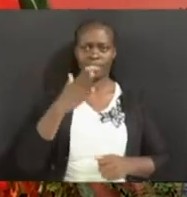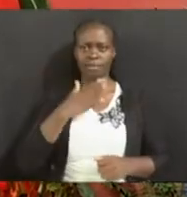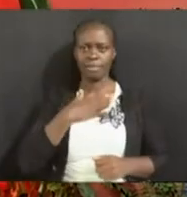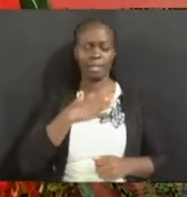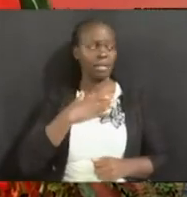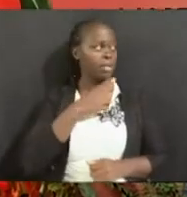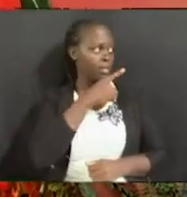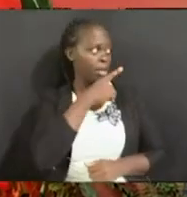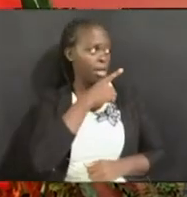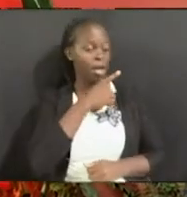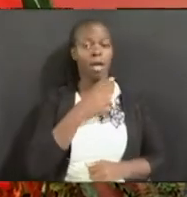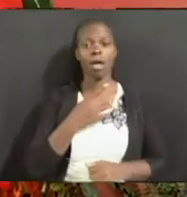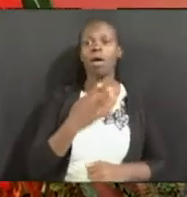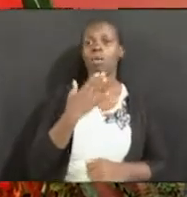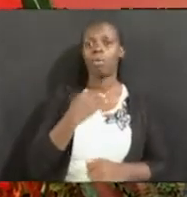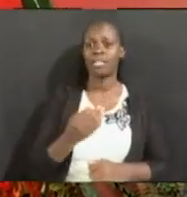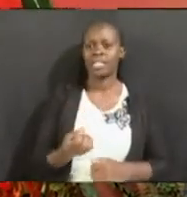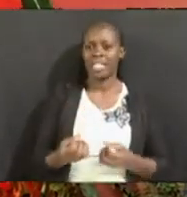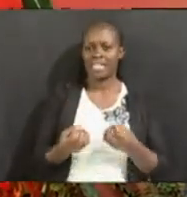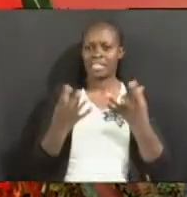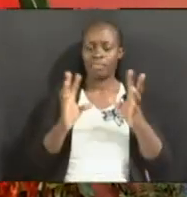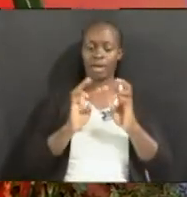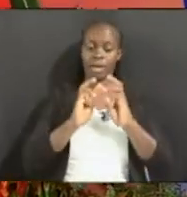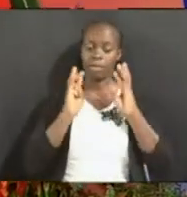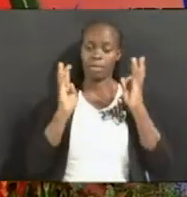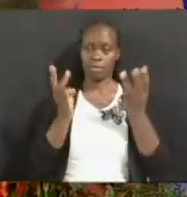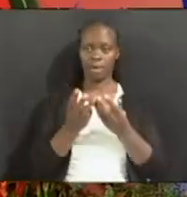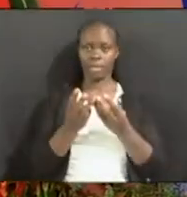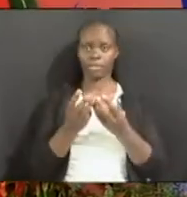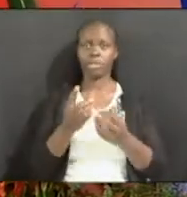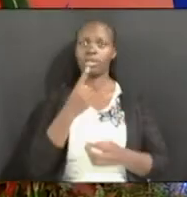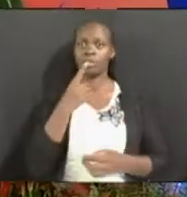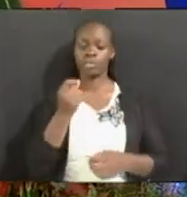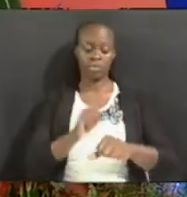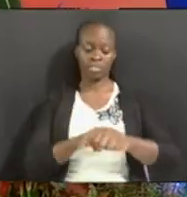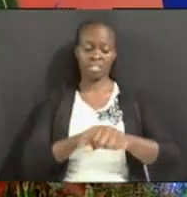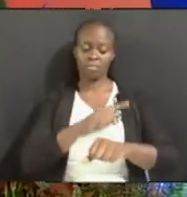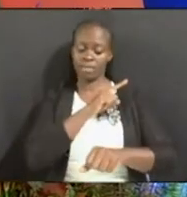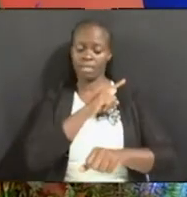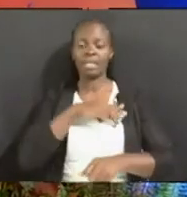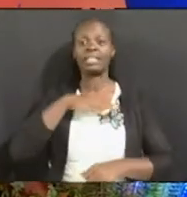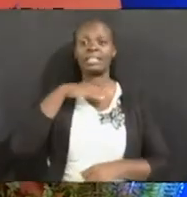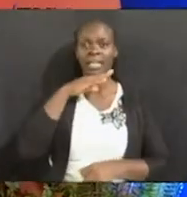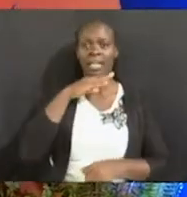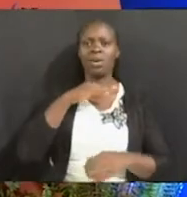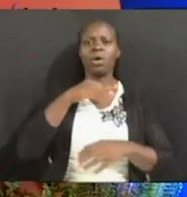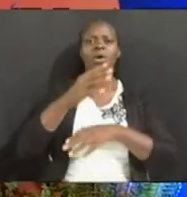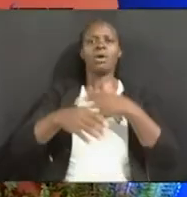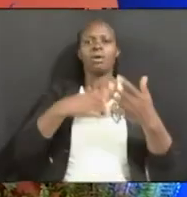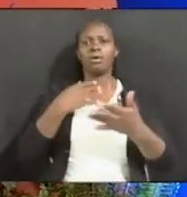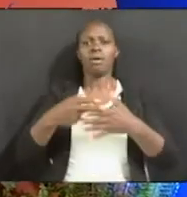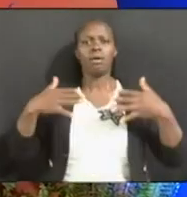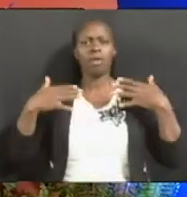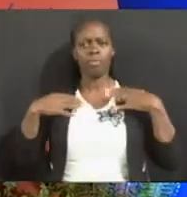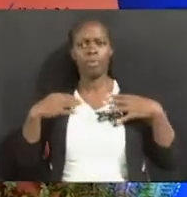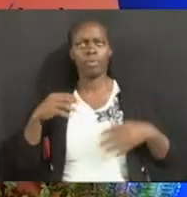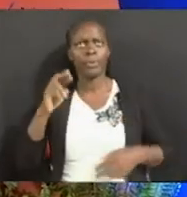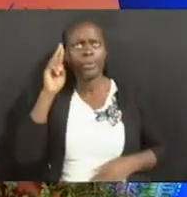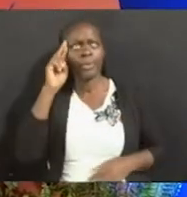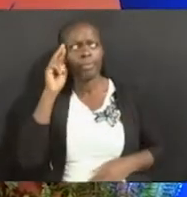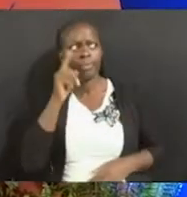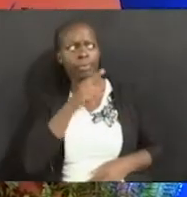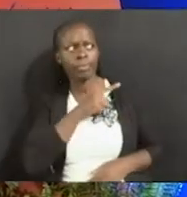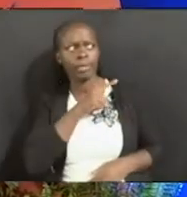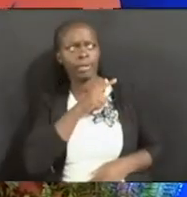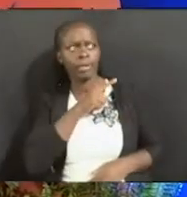my preaching. To the extent that when I shall die, those who will attend, they will not cry. You see, I was in